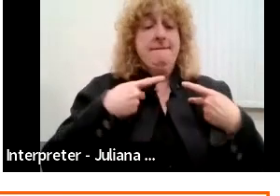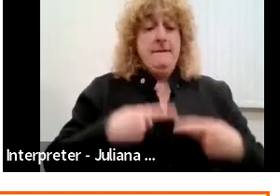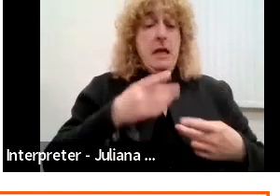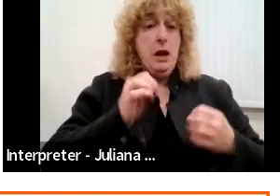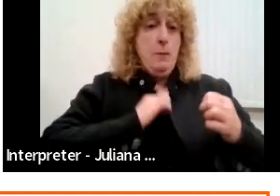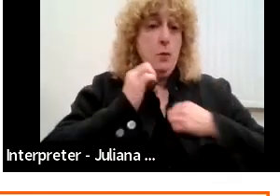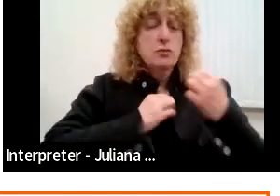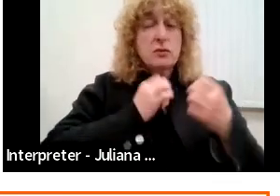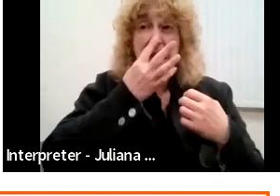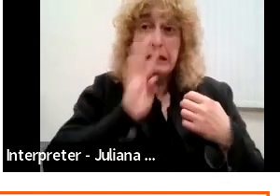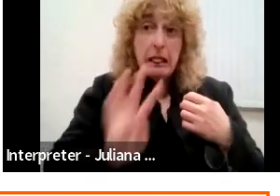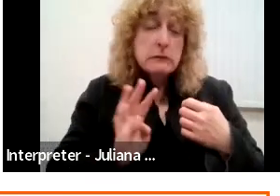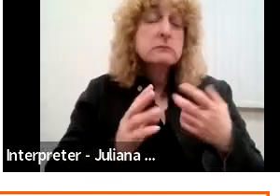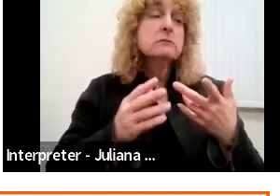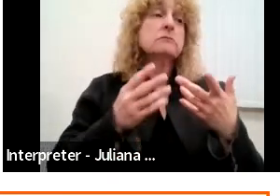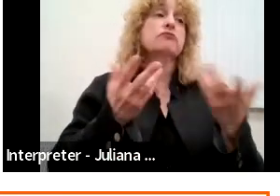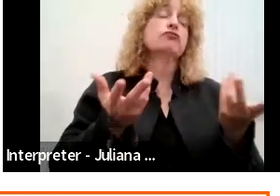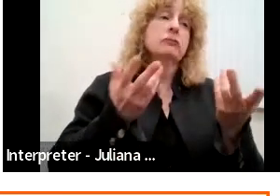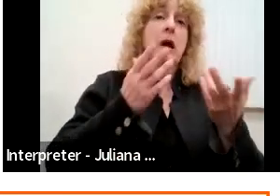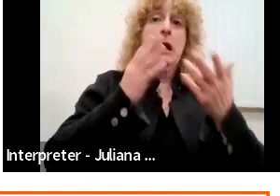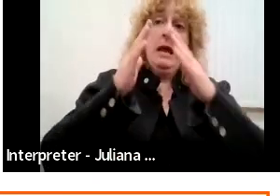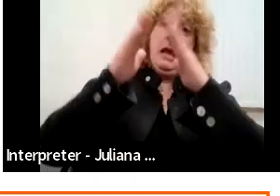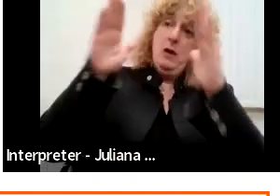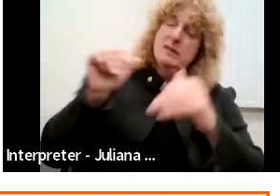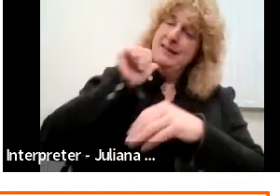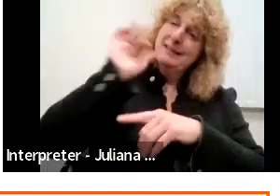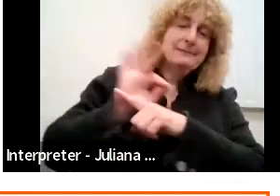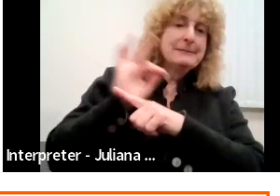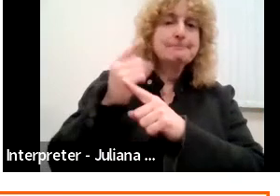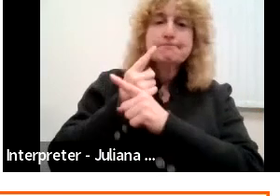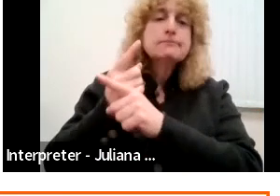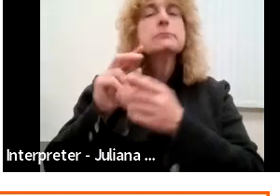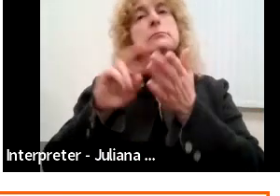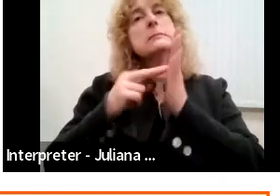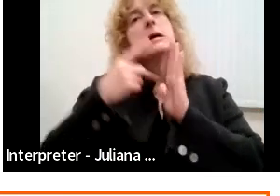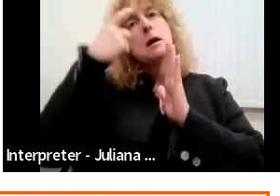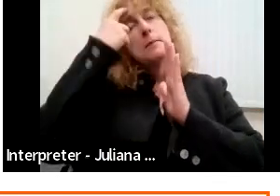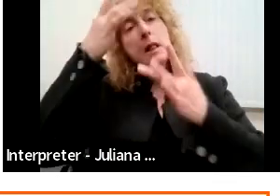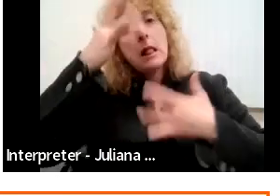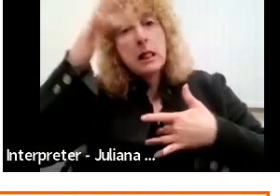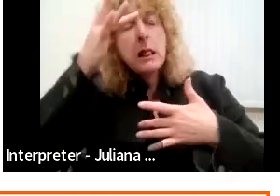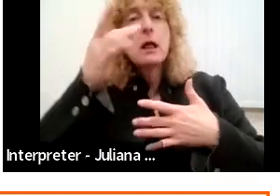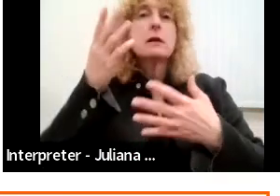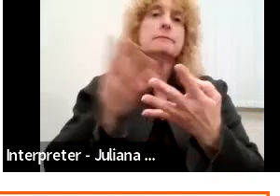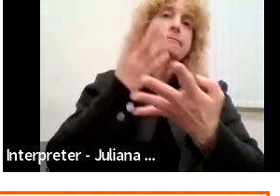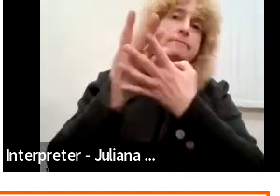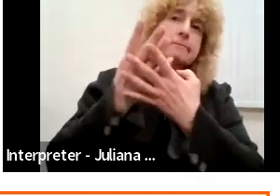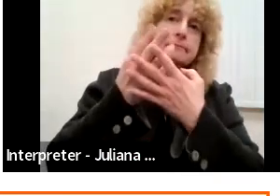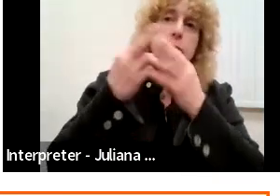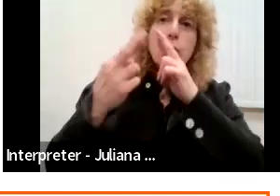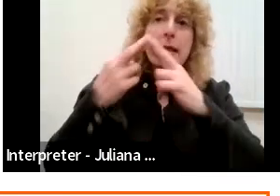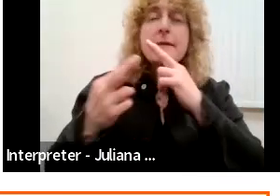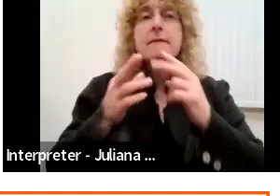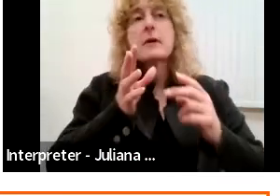emotional neglect. And then the household dysfunctions are mental illness, incarcerated relative, mother